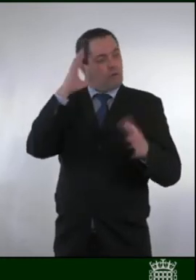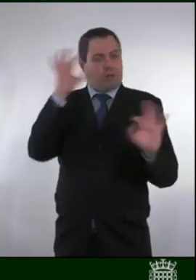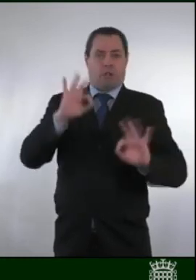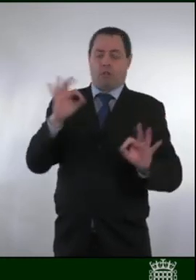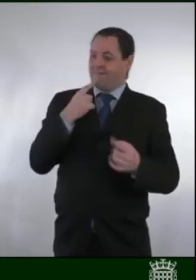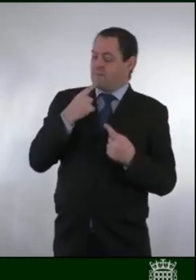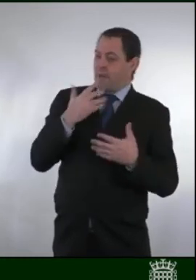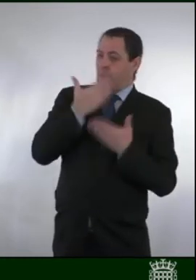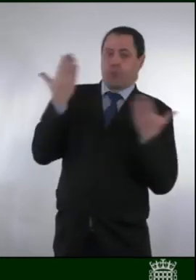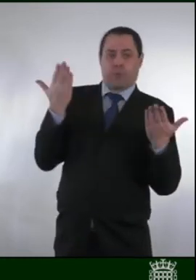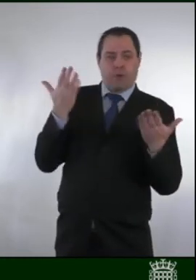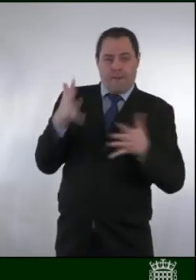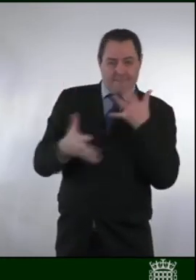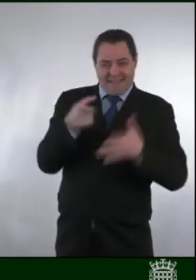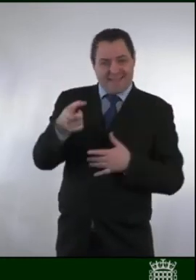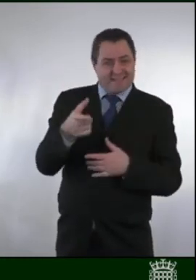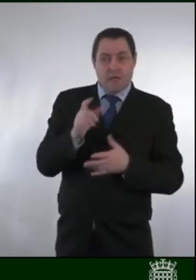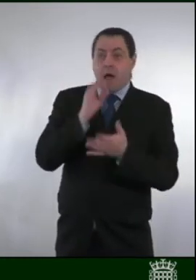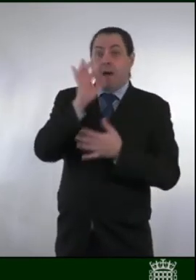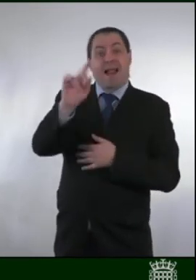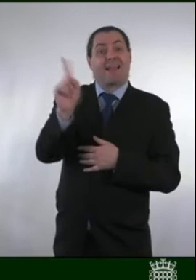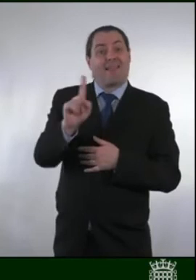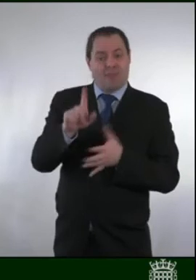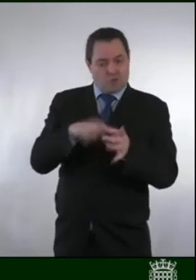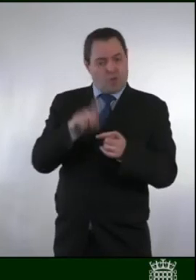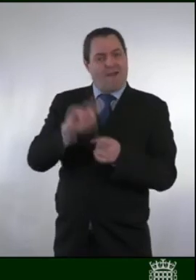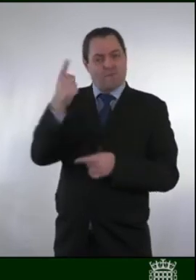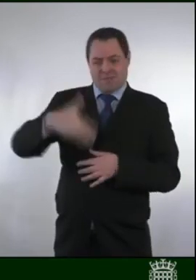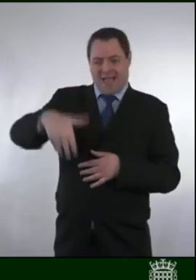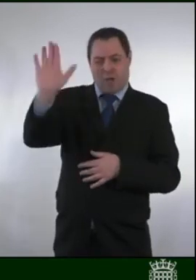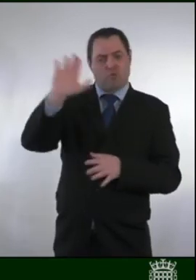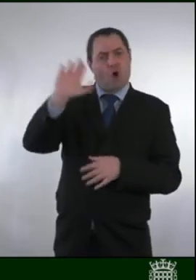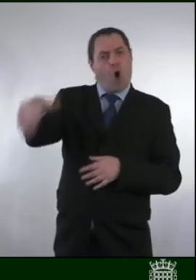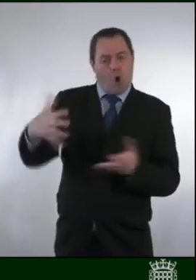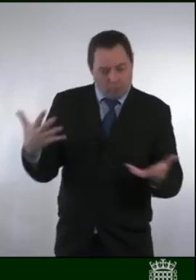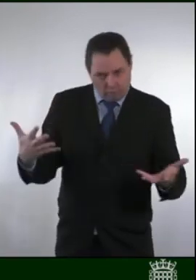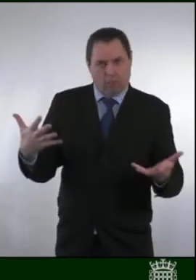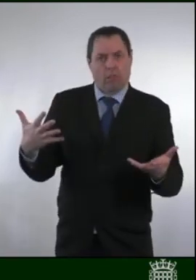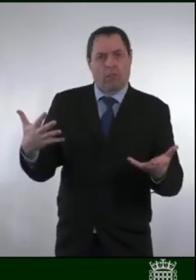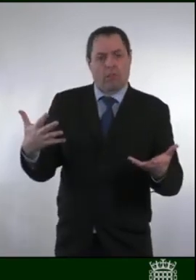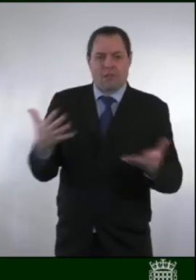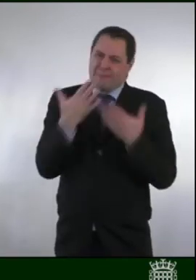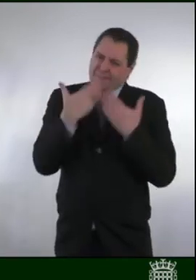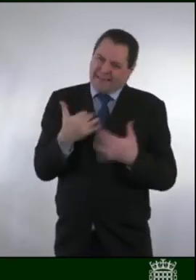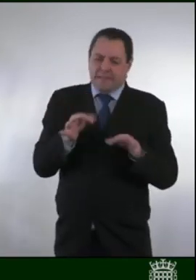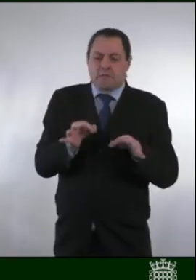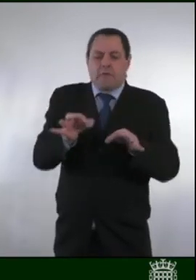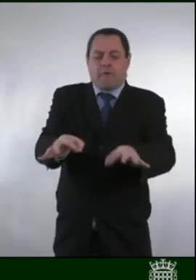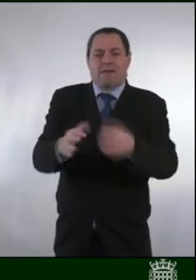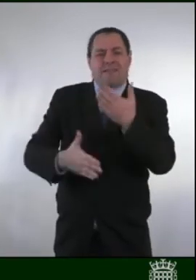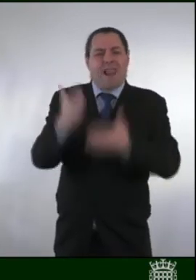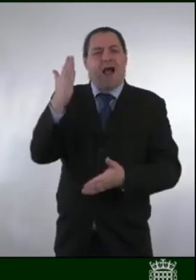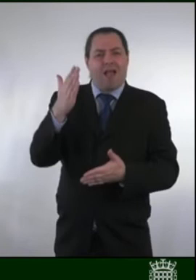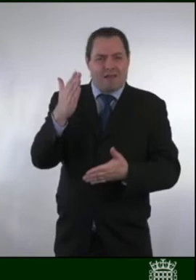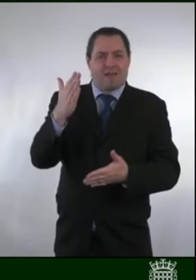losing their rights to live and work here overnight on 1st of July. So will the Prime Minister please cancel or postpone the application deadline, or